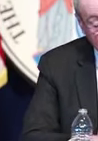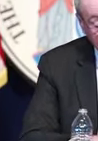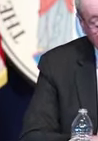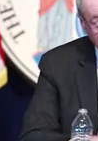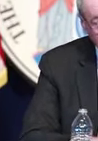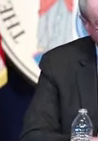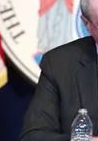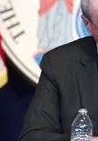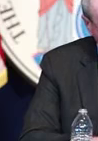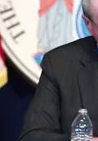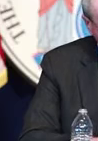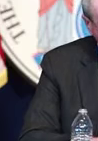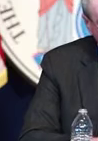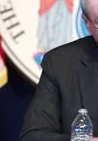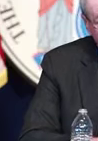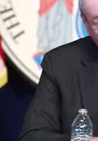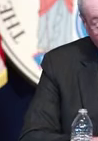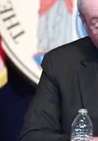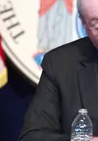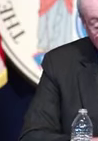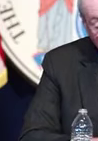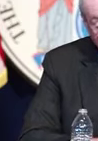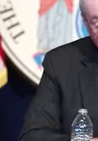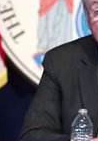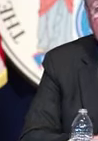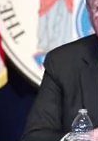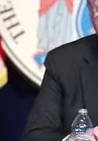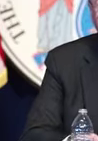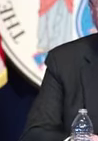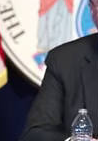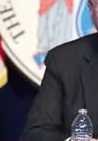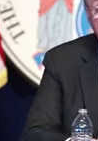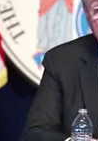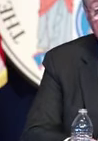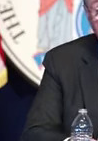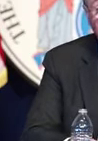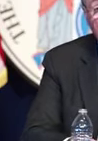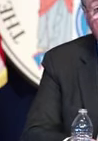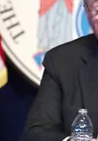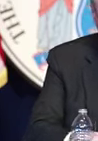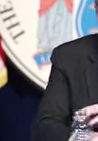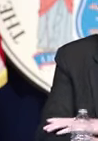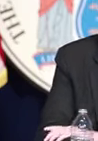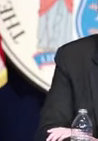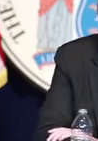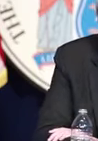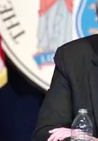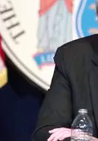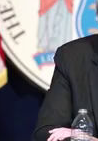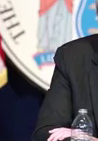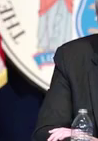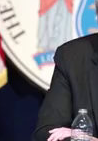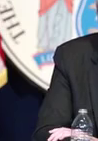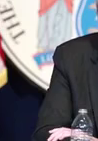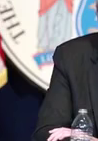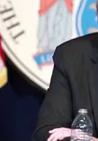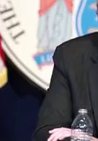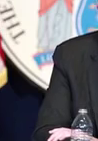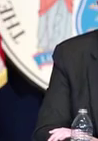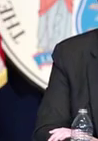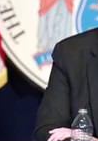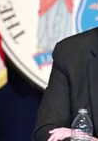coordinate not only our cooperative mitigation efforts, which we have been very successful in doing, but to help guide